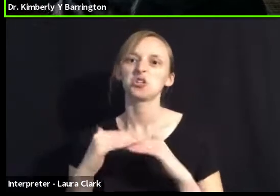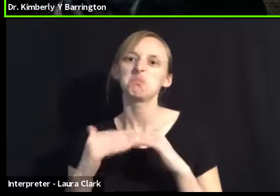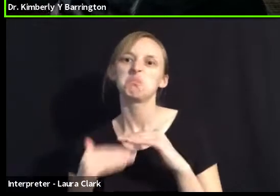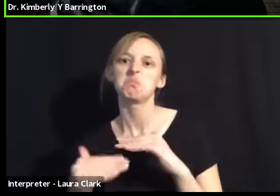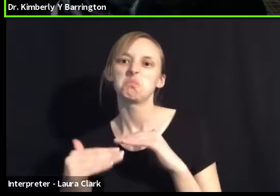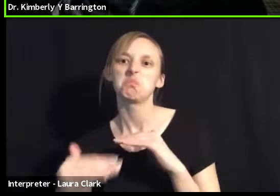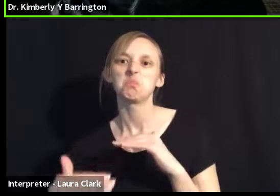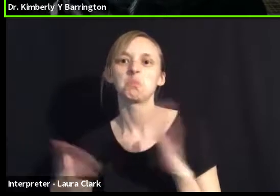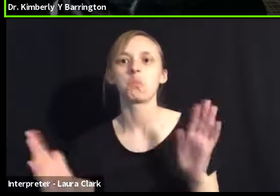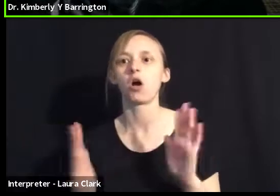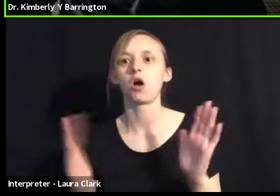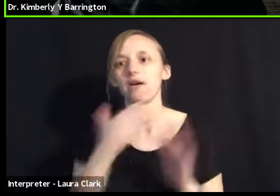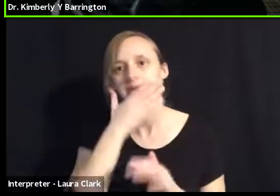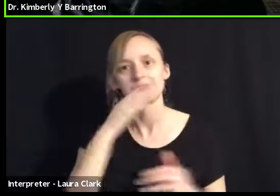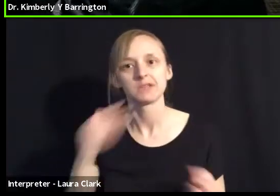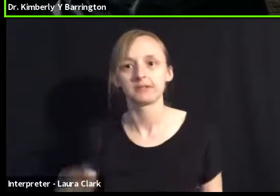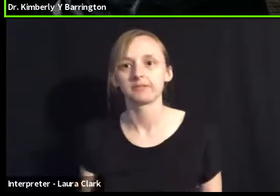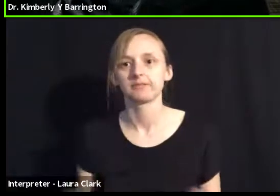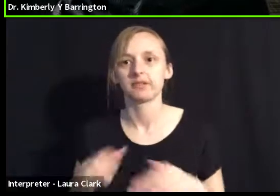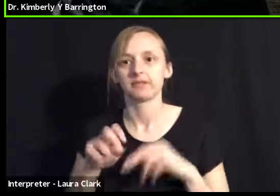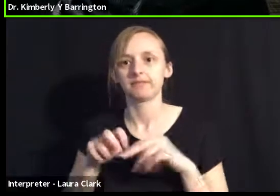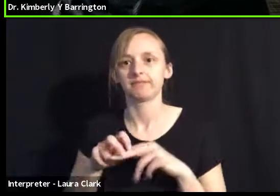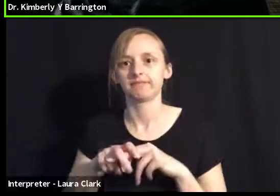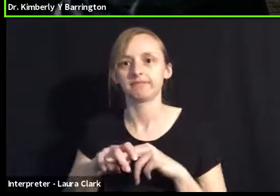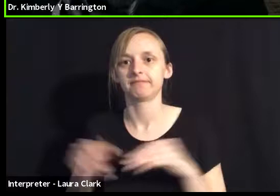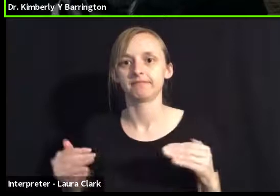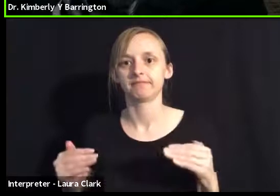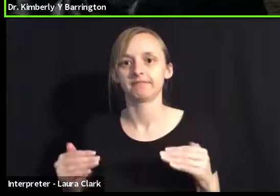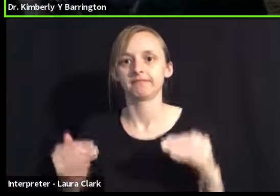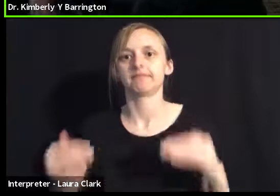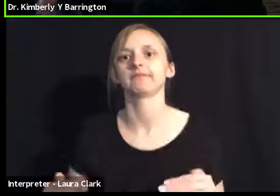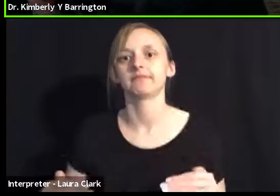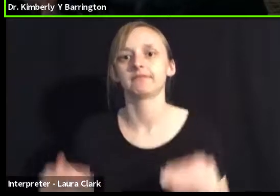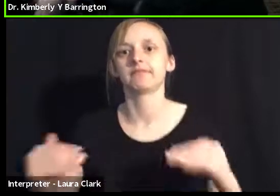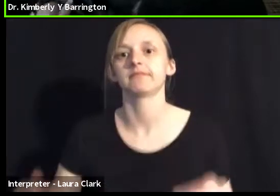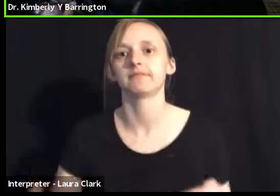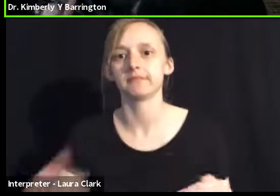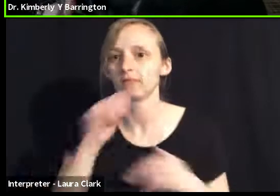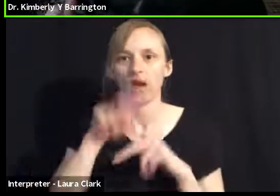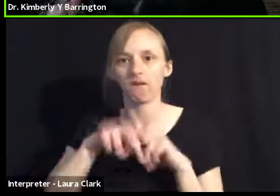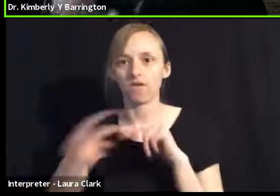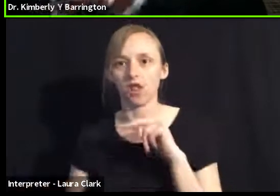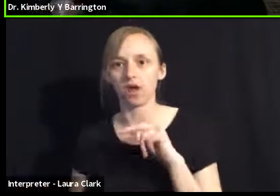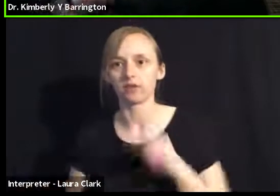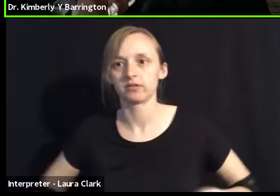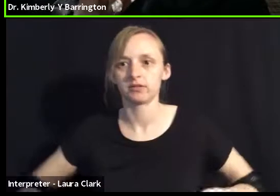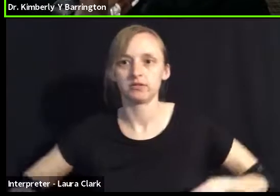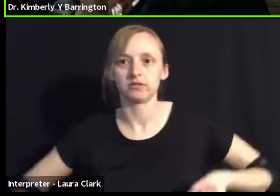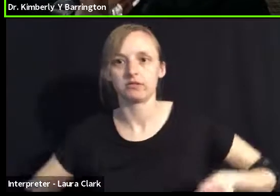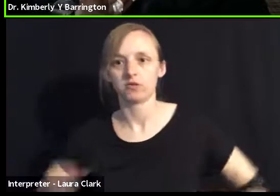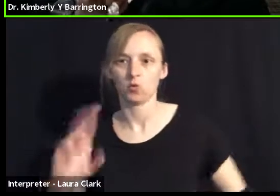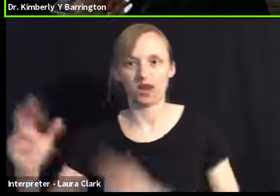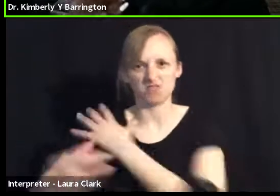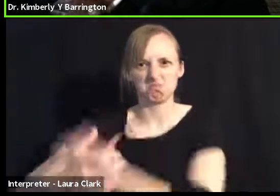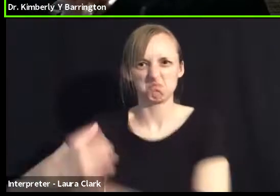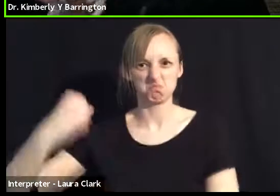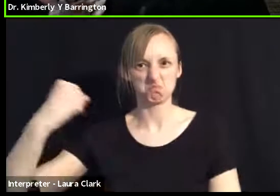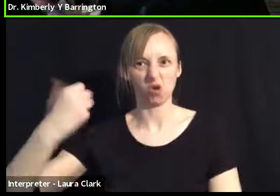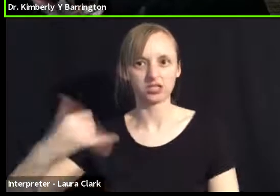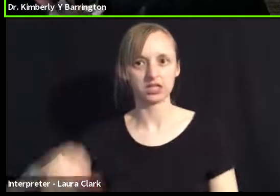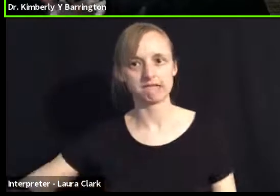I could just bump myself down without falling out of my chair, you know, using that whole right side. And it was